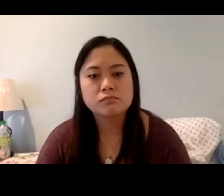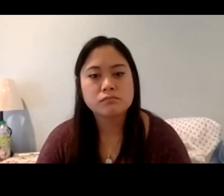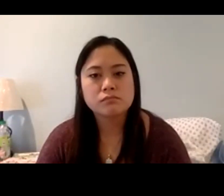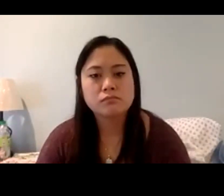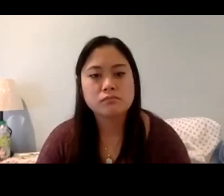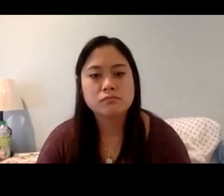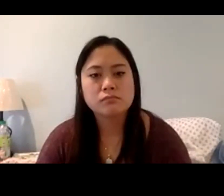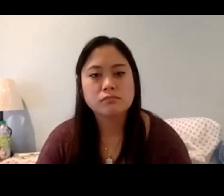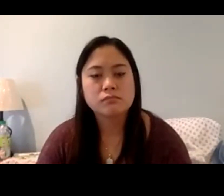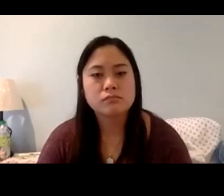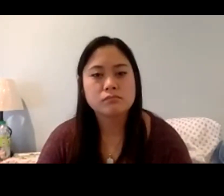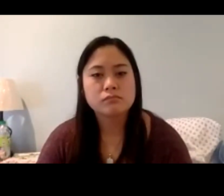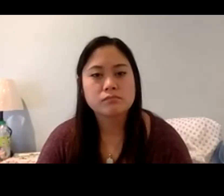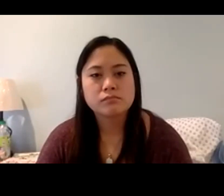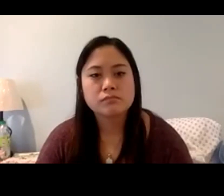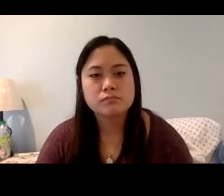Okay. And All